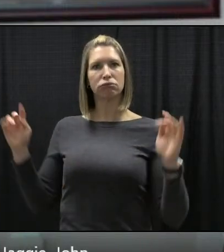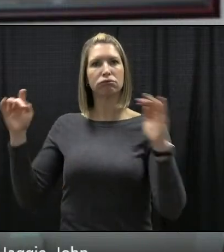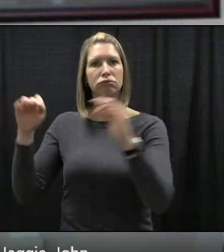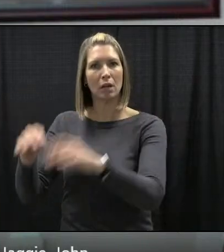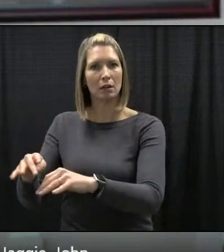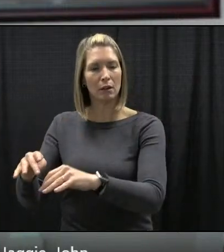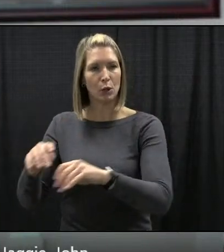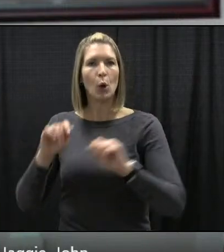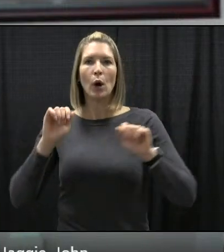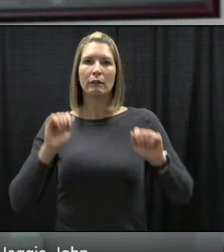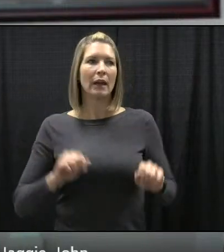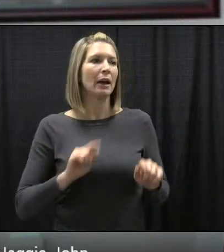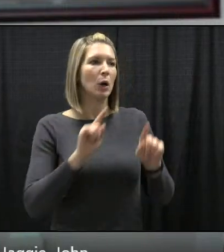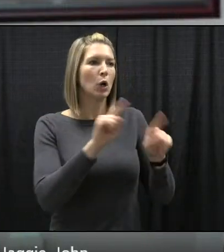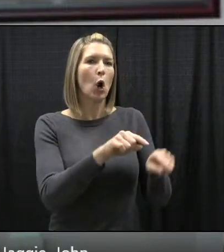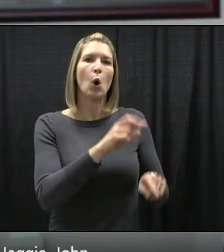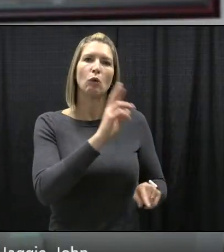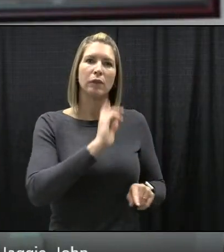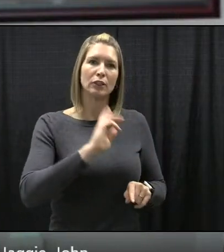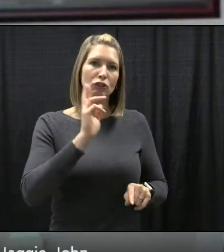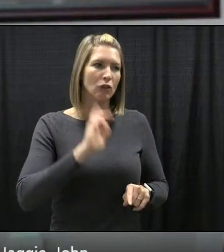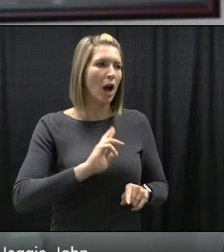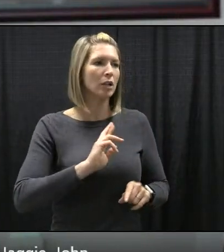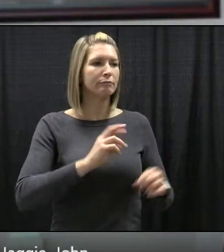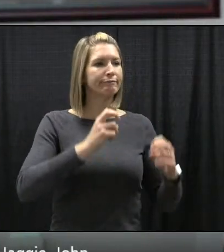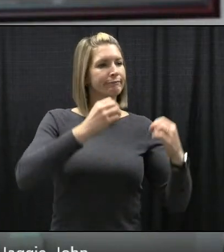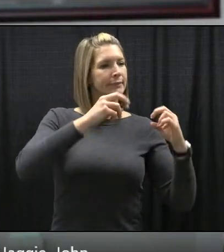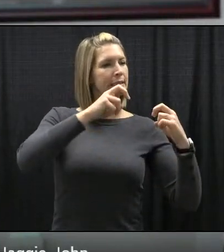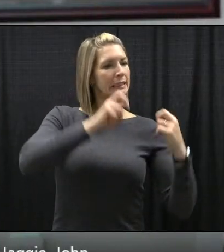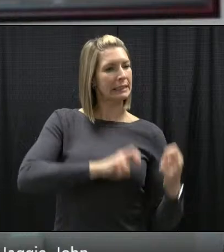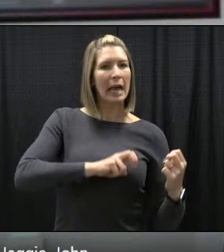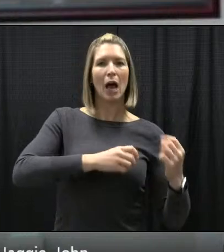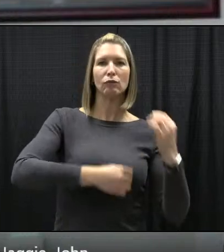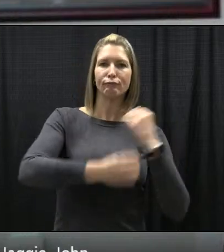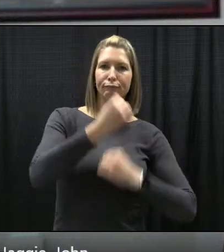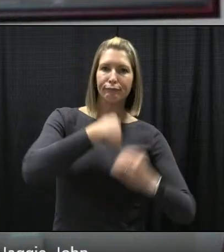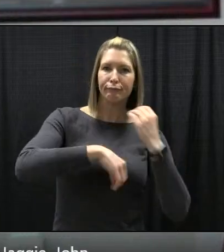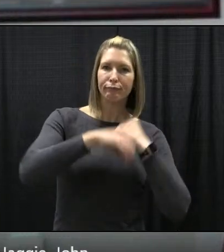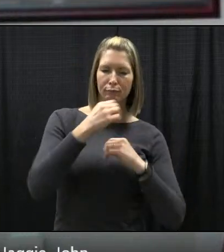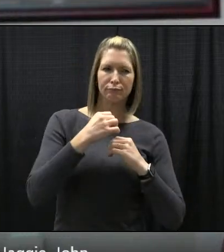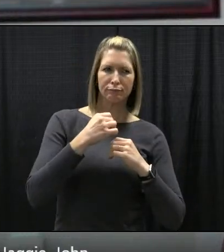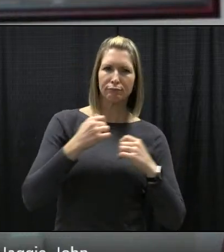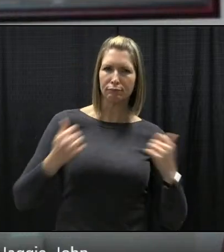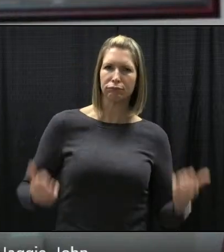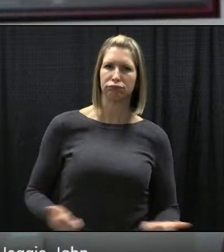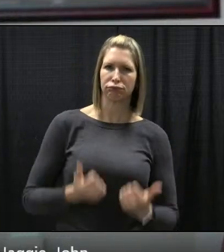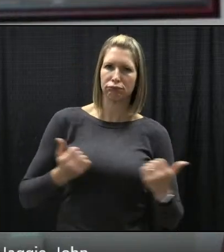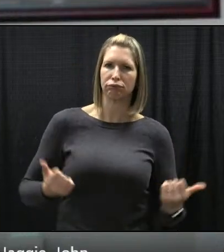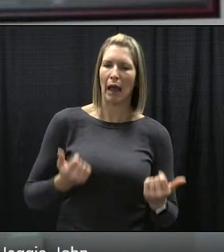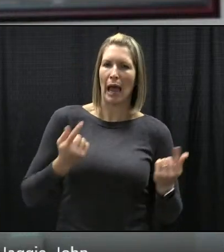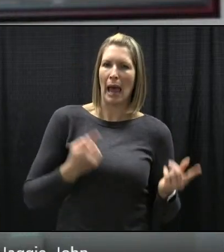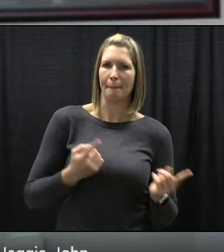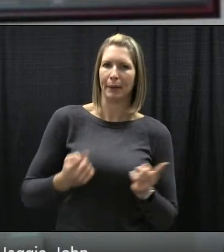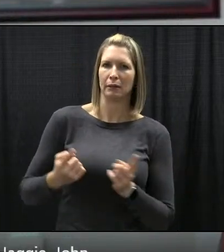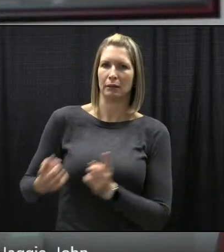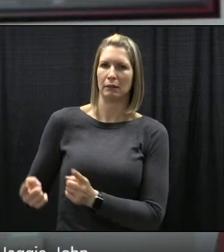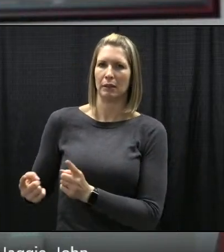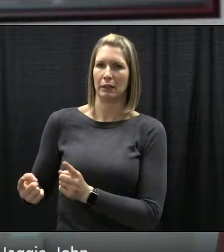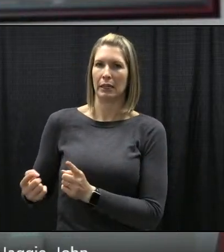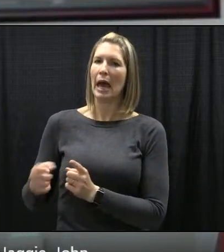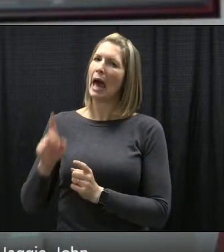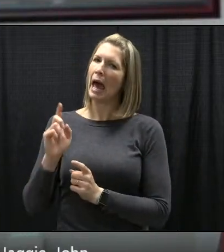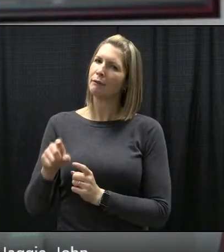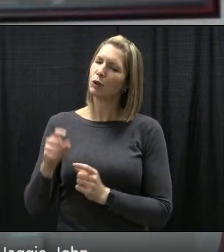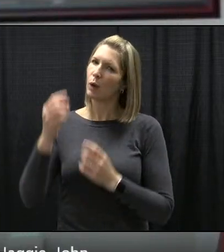and there's a wealth of those kind of establishments across the province. So I think if you were to look at